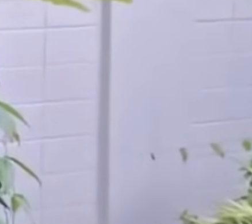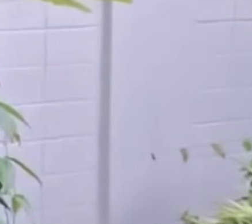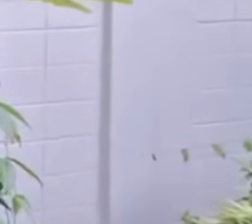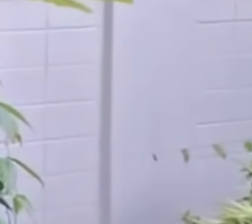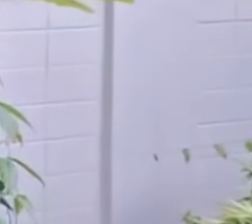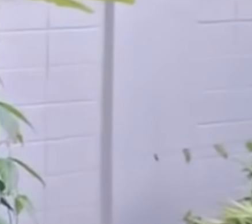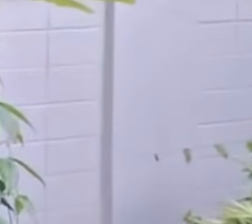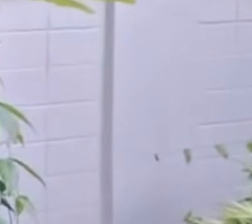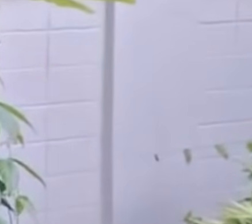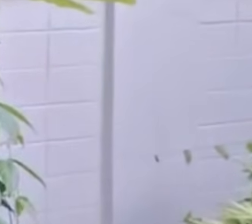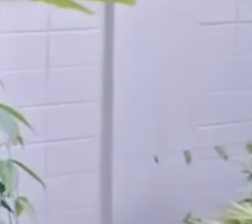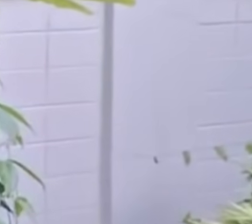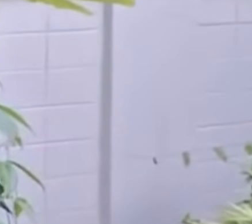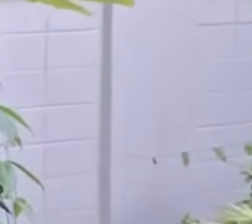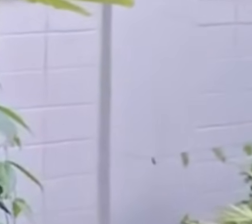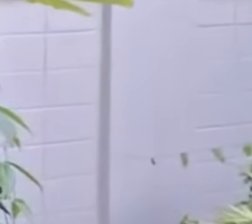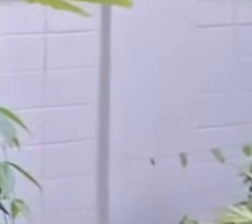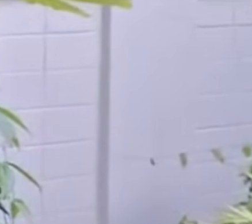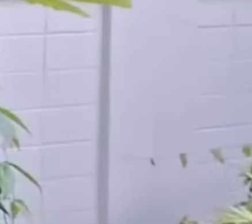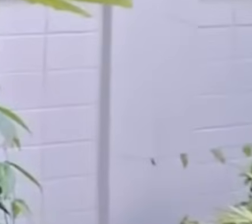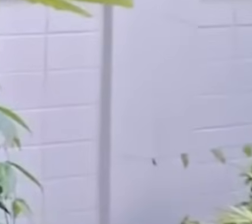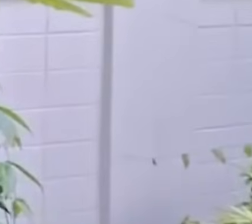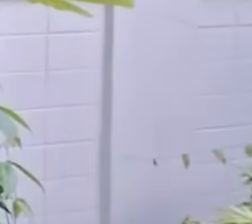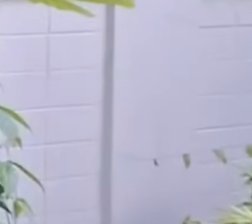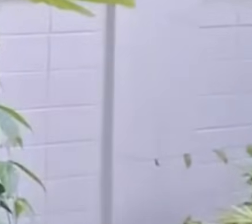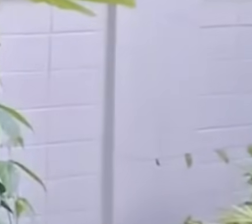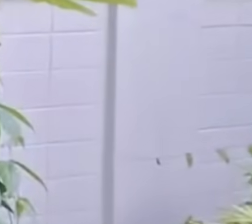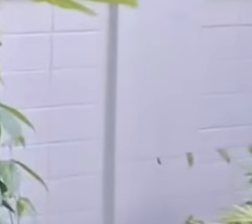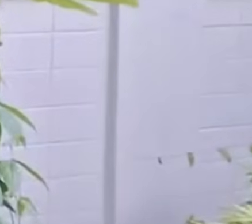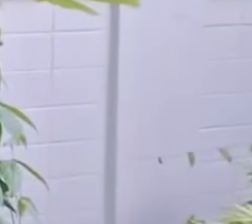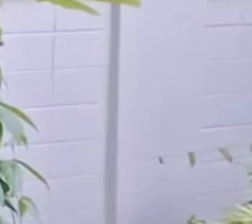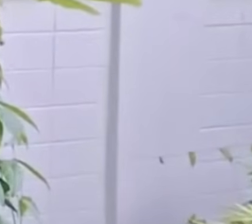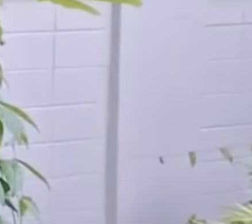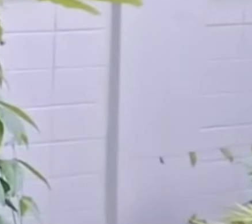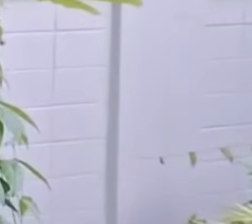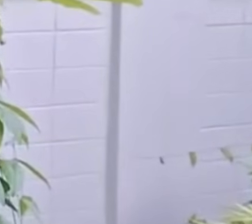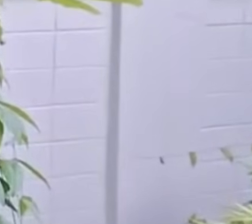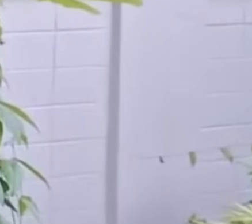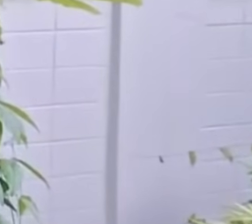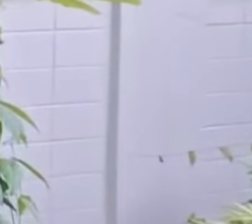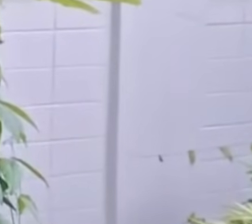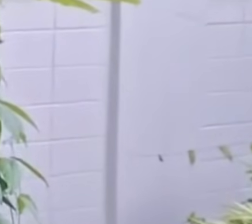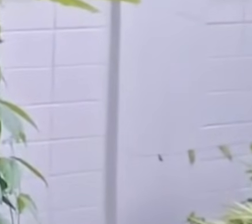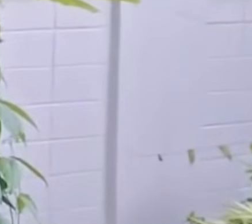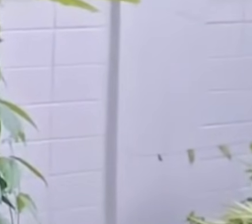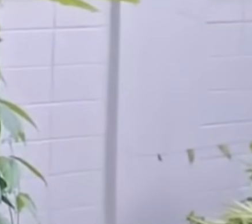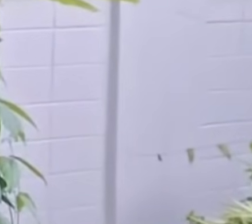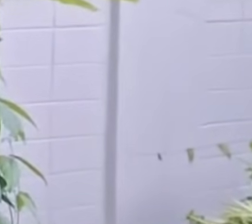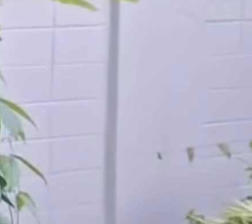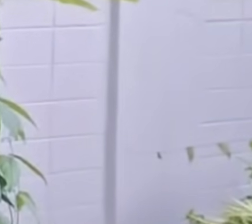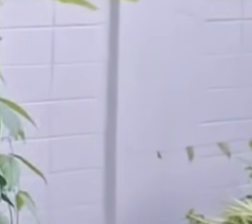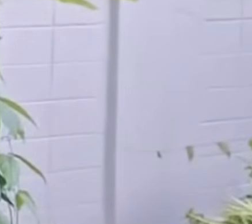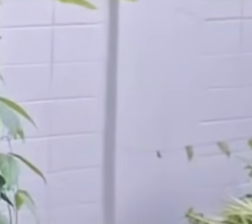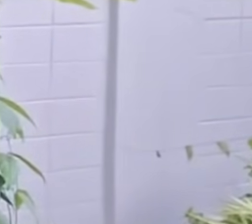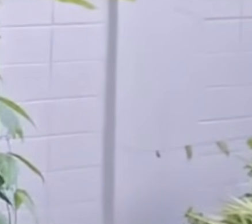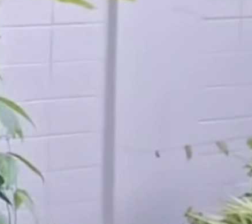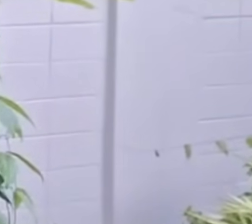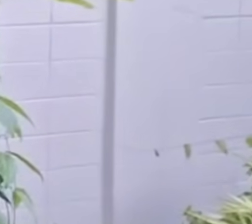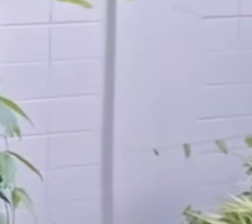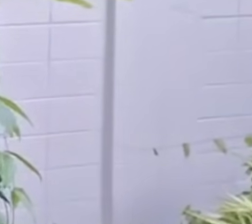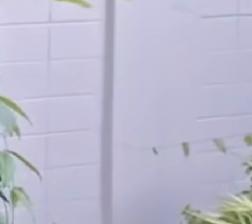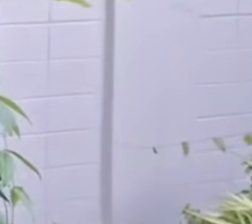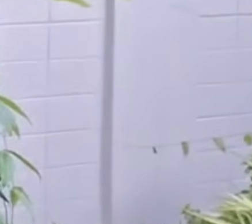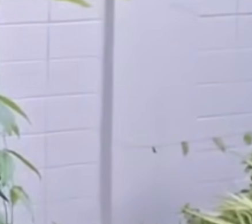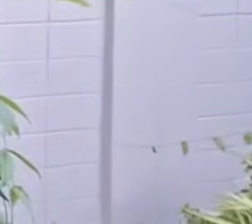where people understand and appreciate our competence and our knowledge and